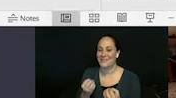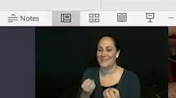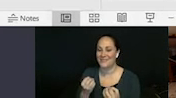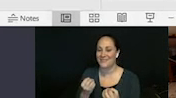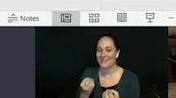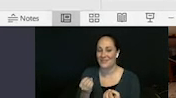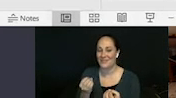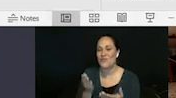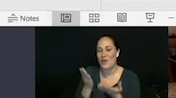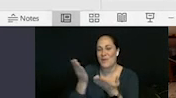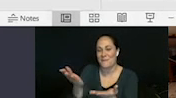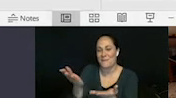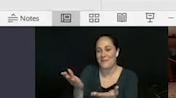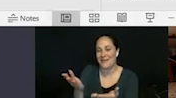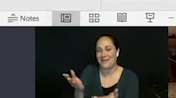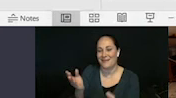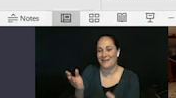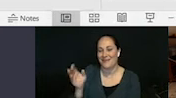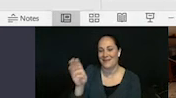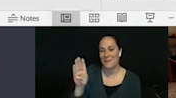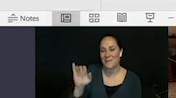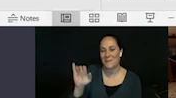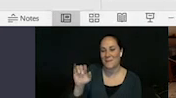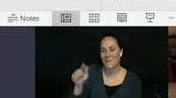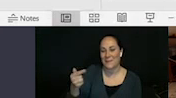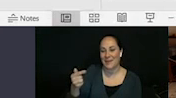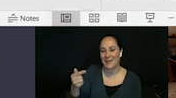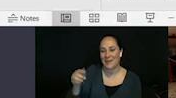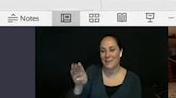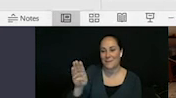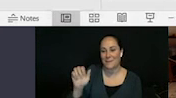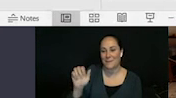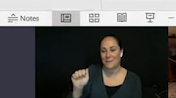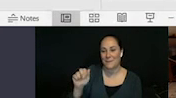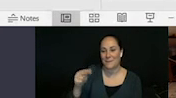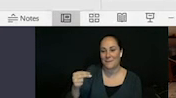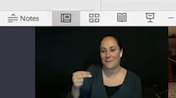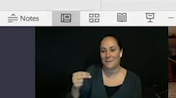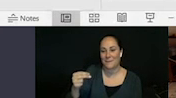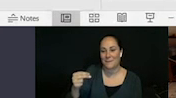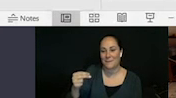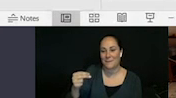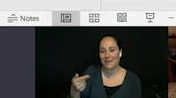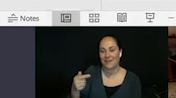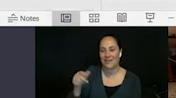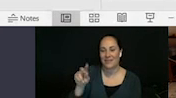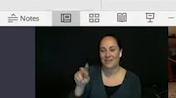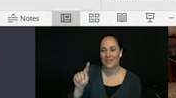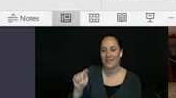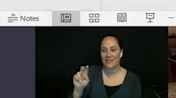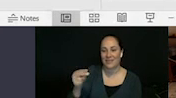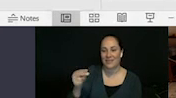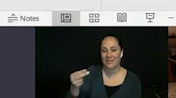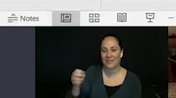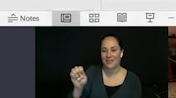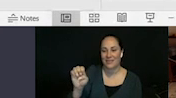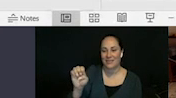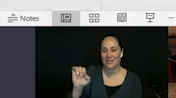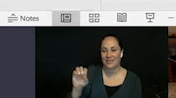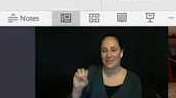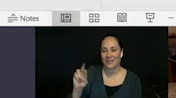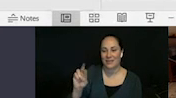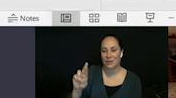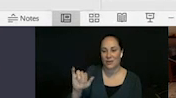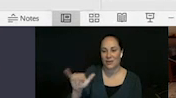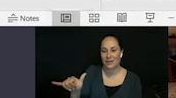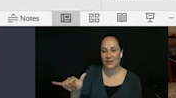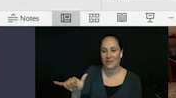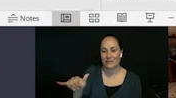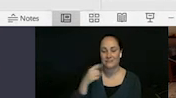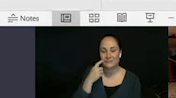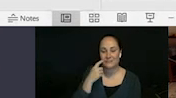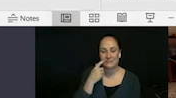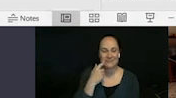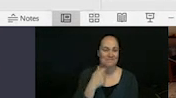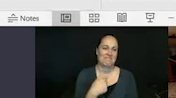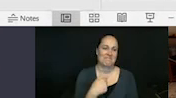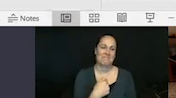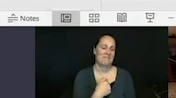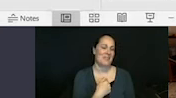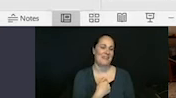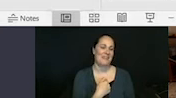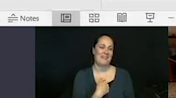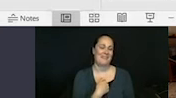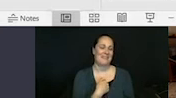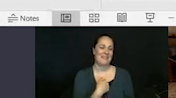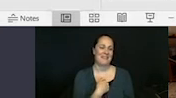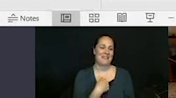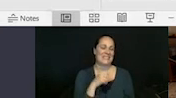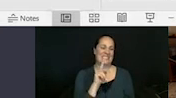Divya. I will say I'm not really a TV person. I just didn't grow up with TV. It's not my thing. I would rather read or be outside